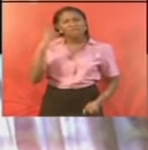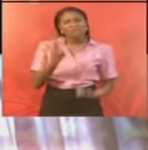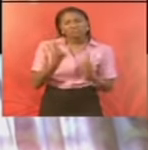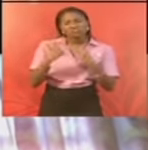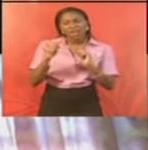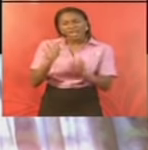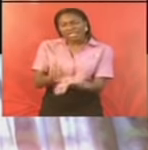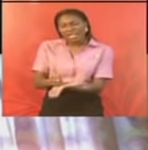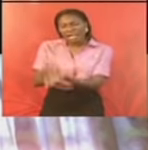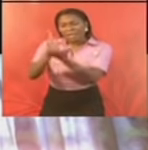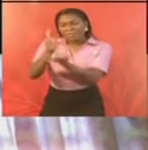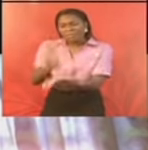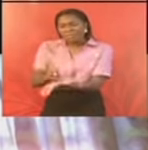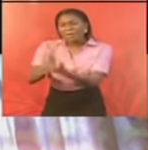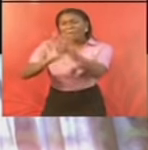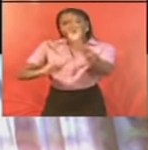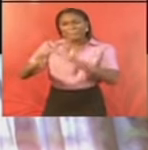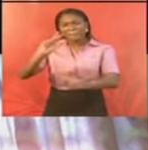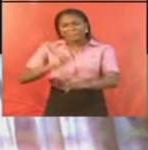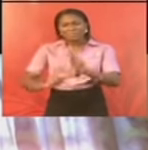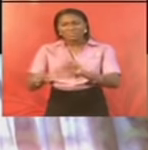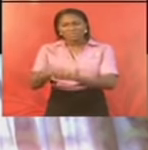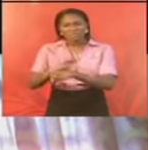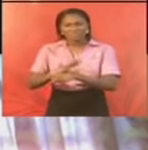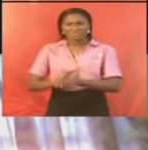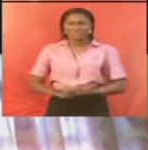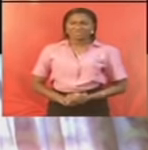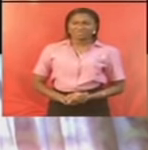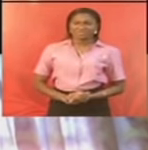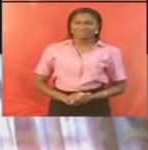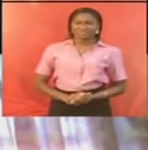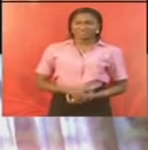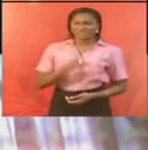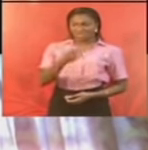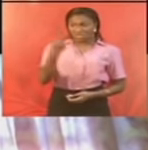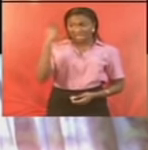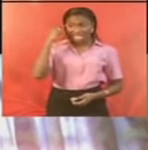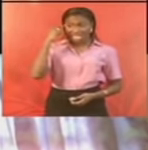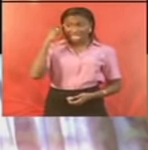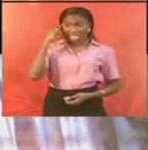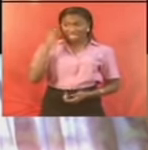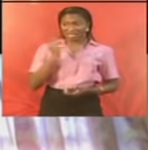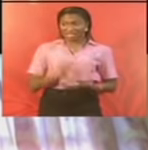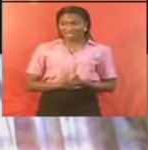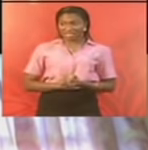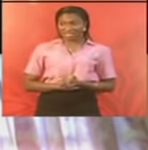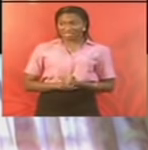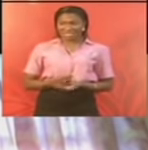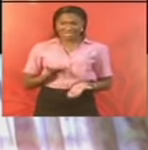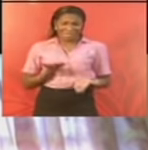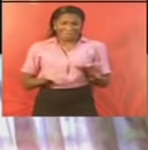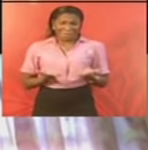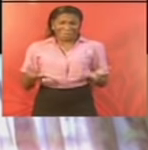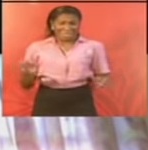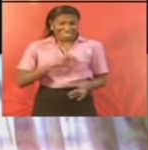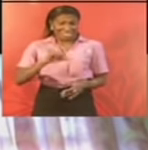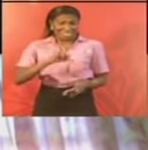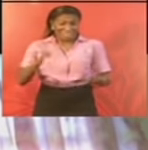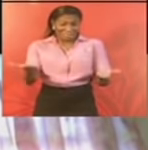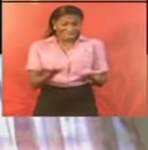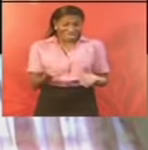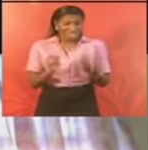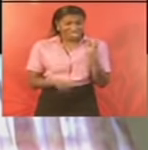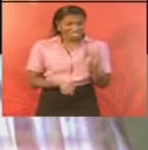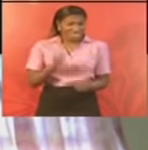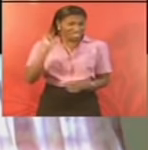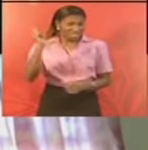to fight the virus. How likely are we to see a similar undertaking like that here in Trinidad and